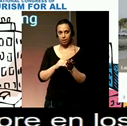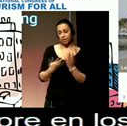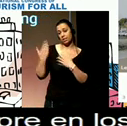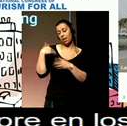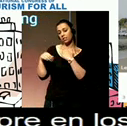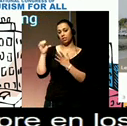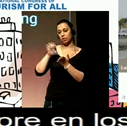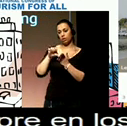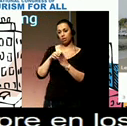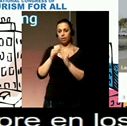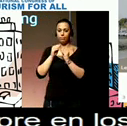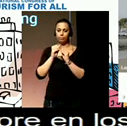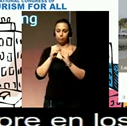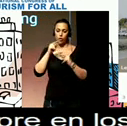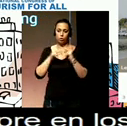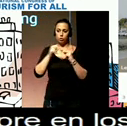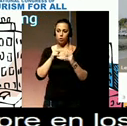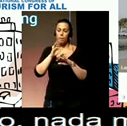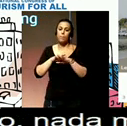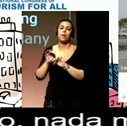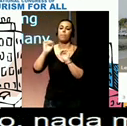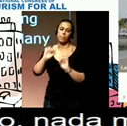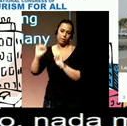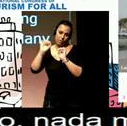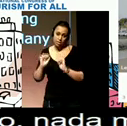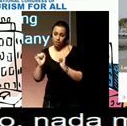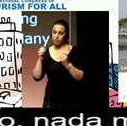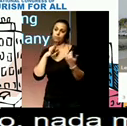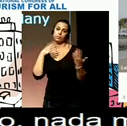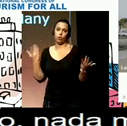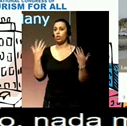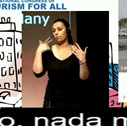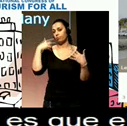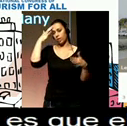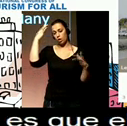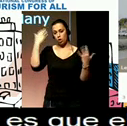but many times it had defensive